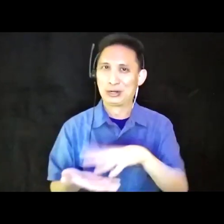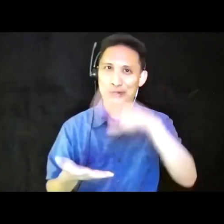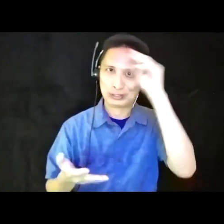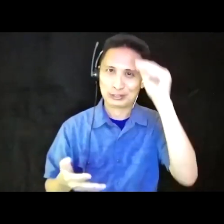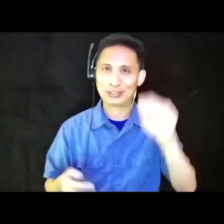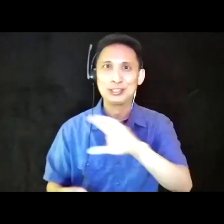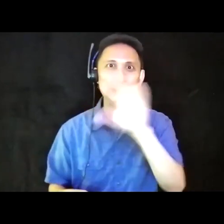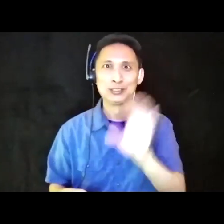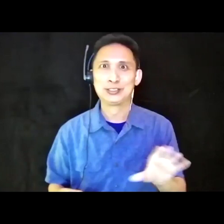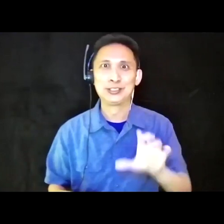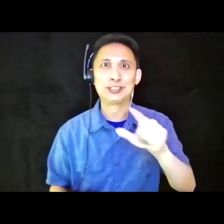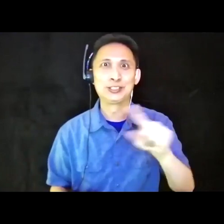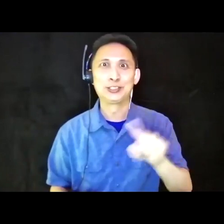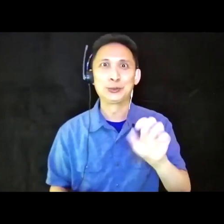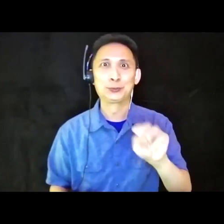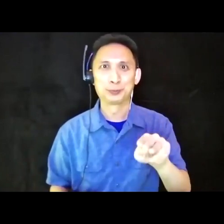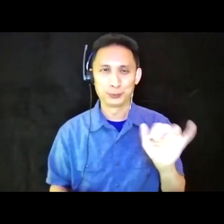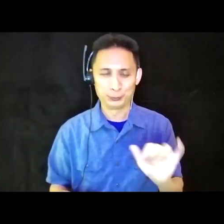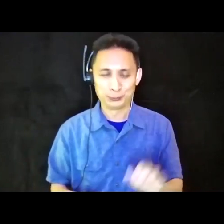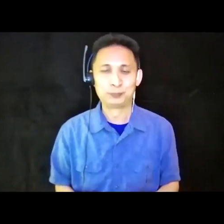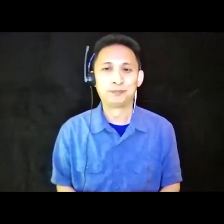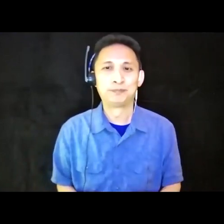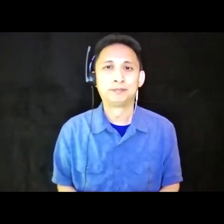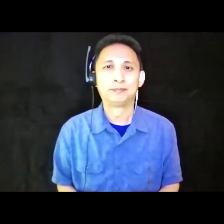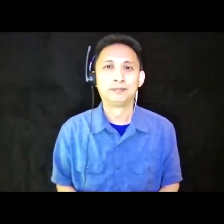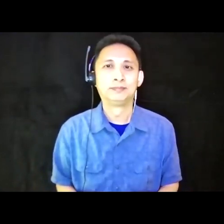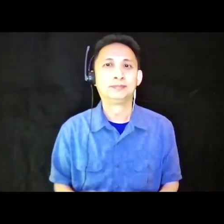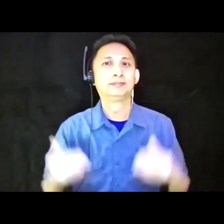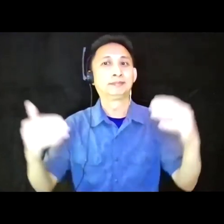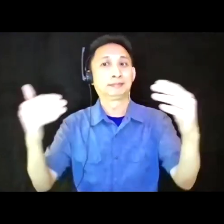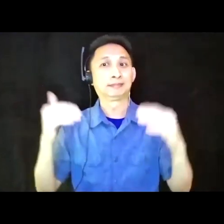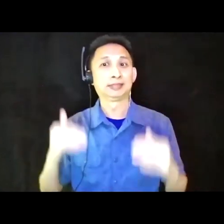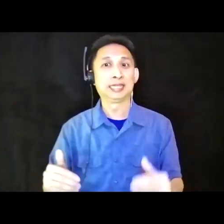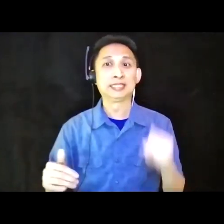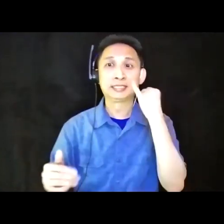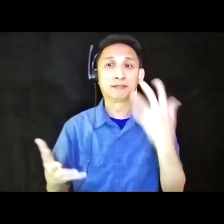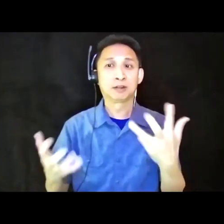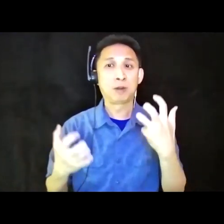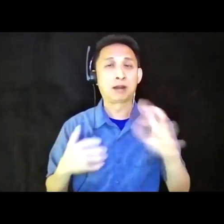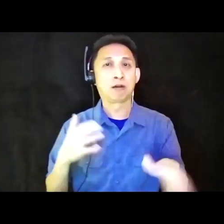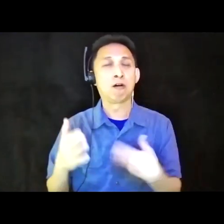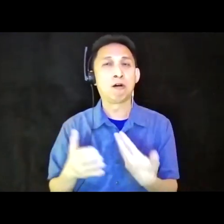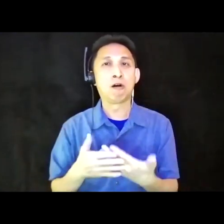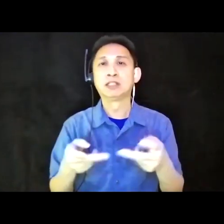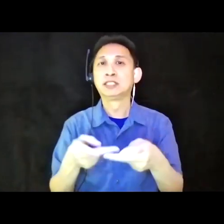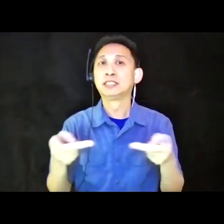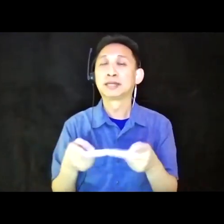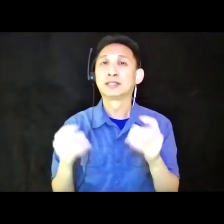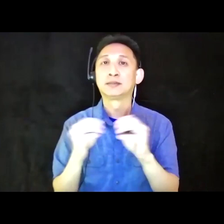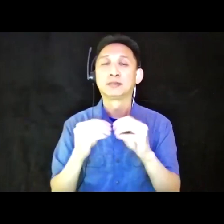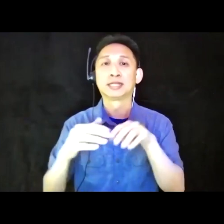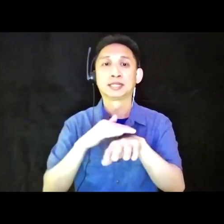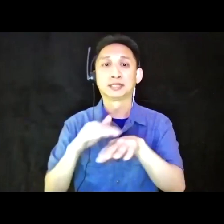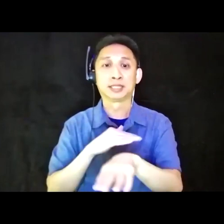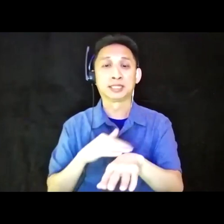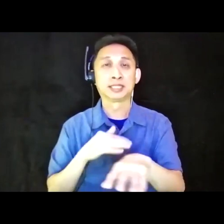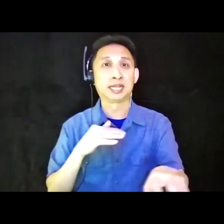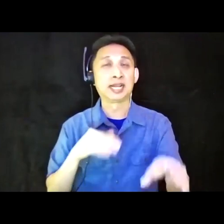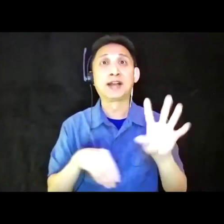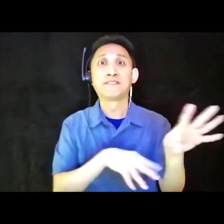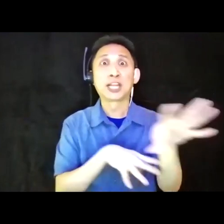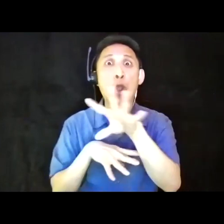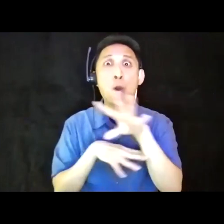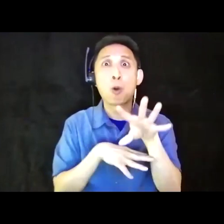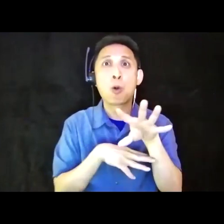Next, I want to ask if we can all make the space more accessible together by turning off your video if you do have it on right